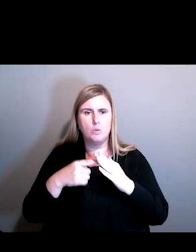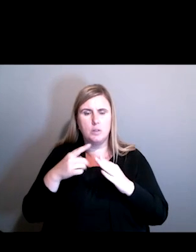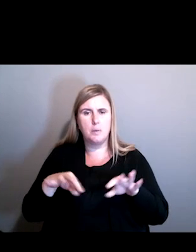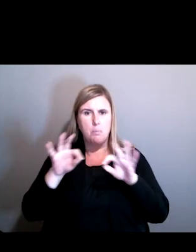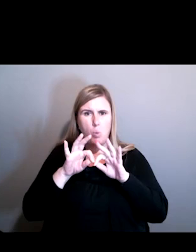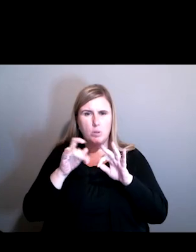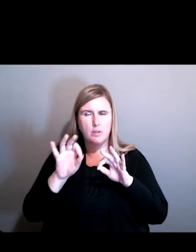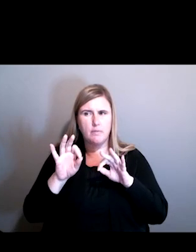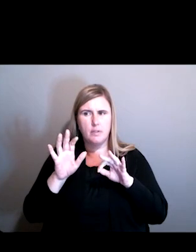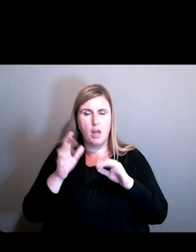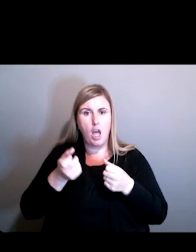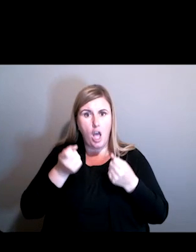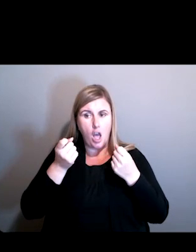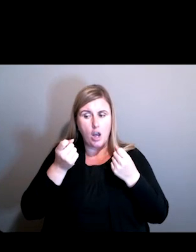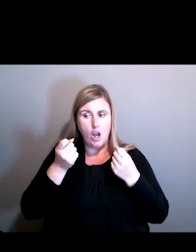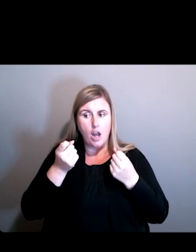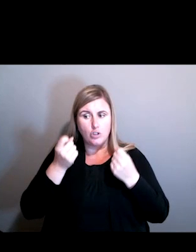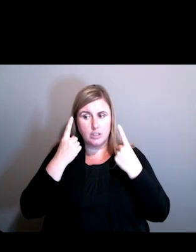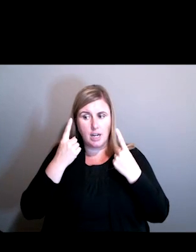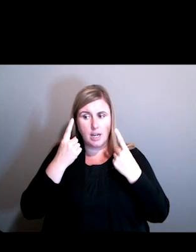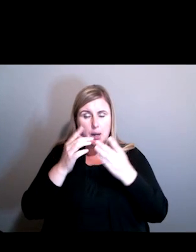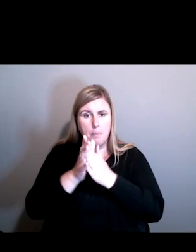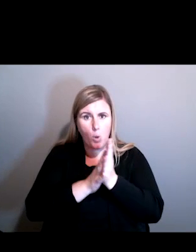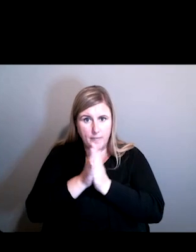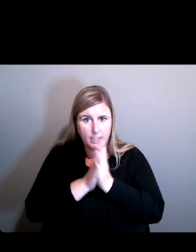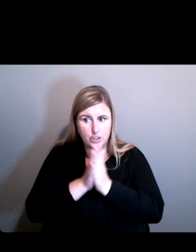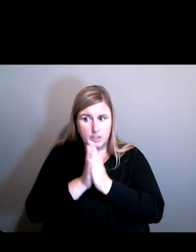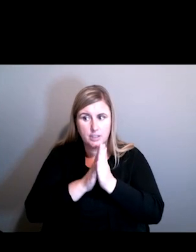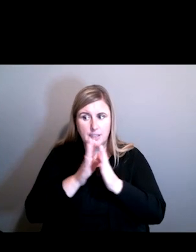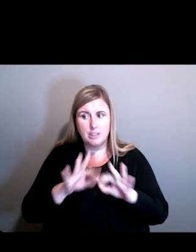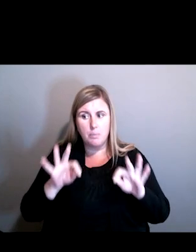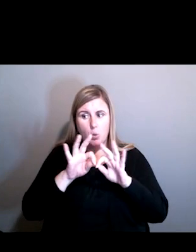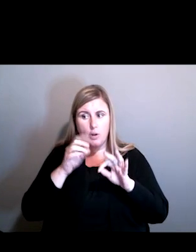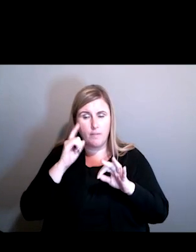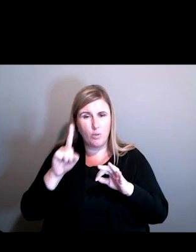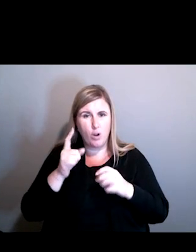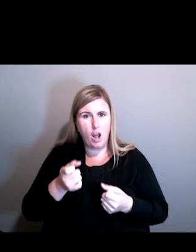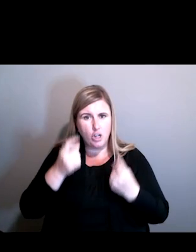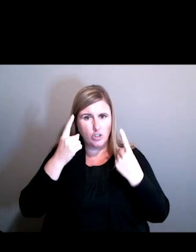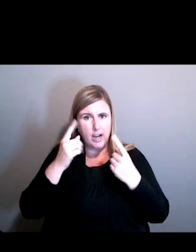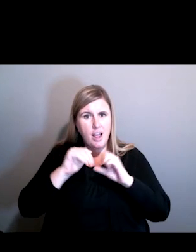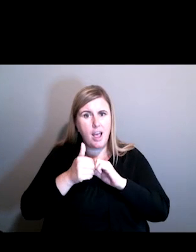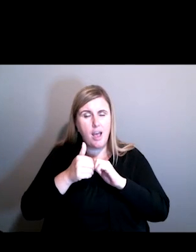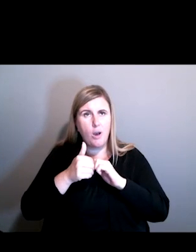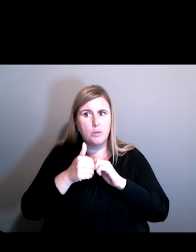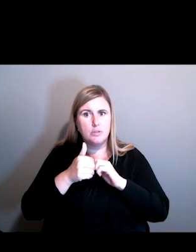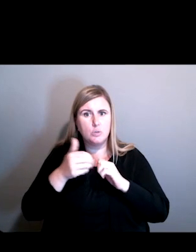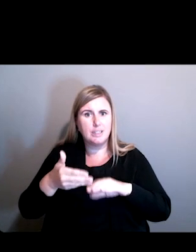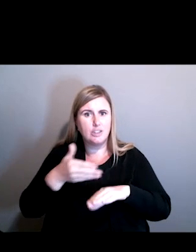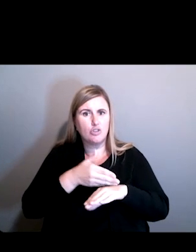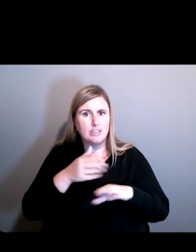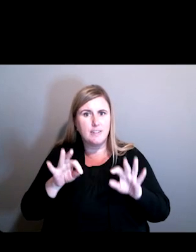shows the importance of understanding motivation is important for understanding how